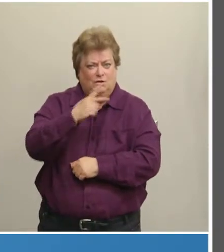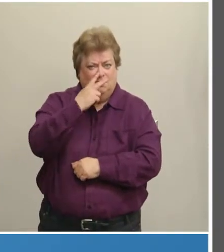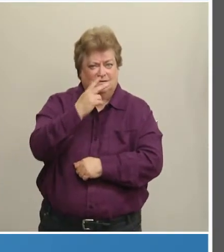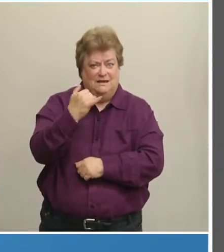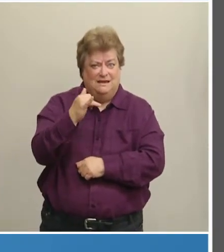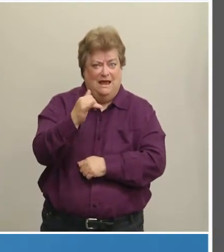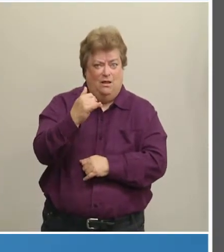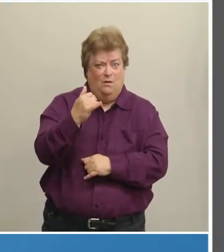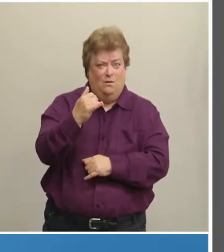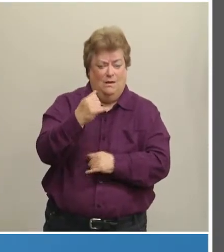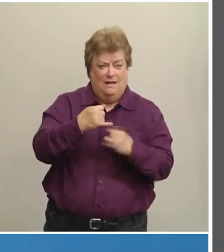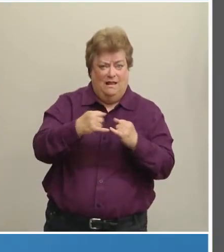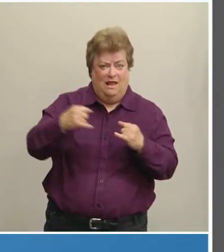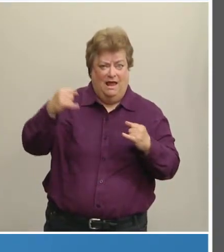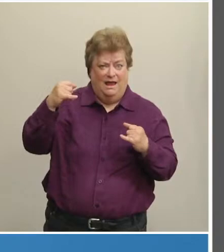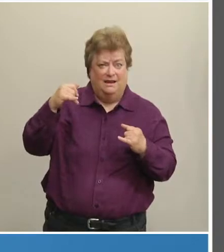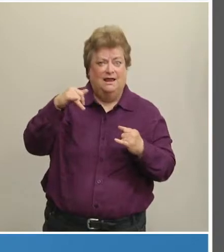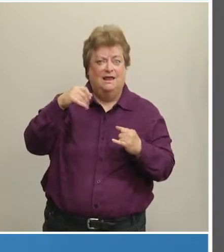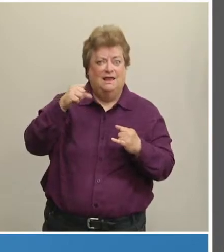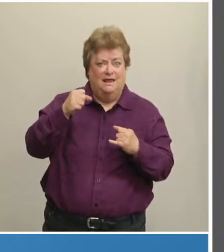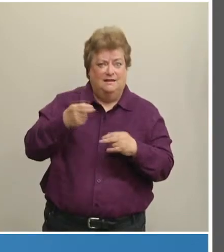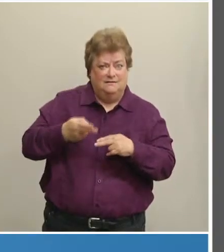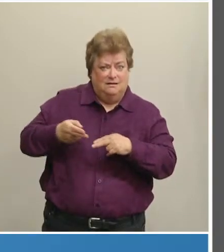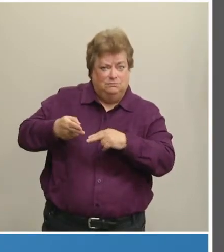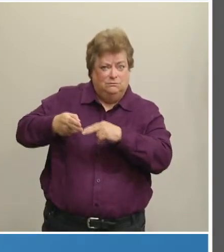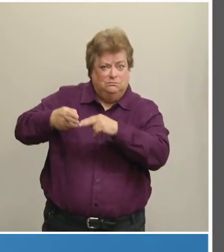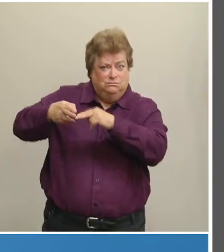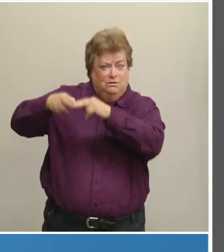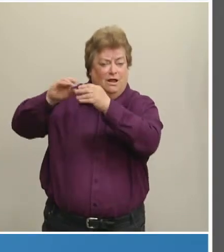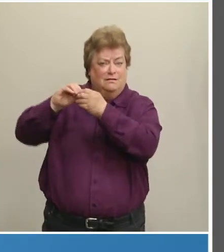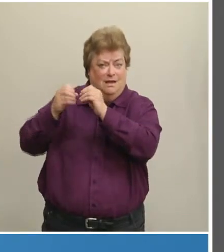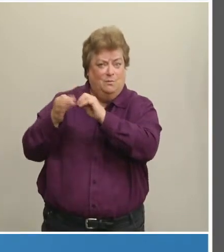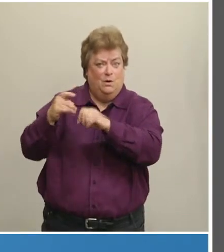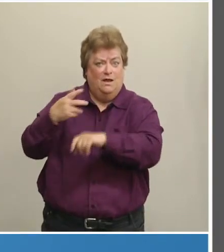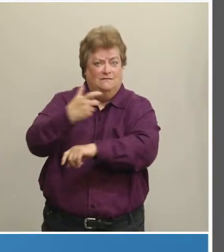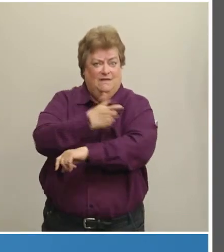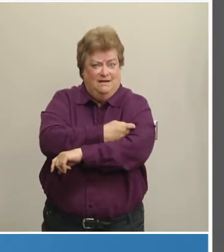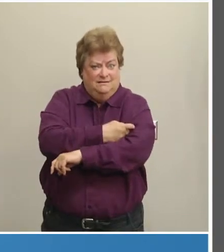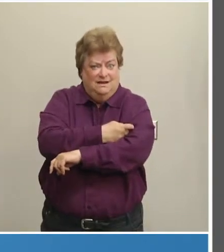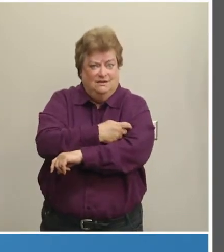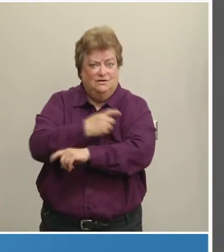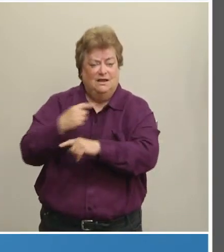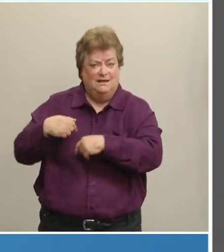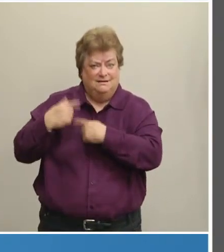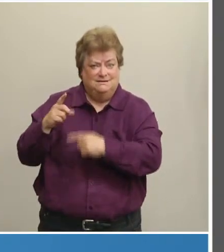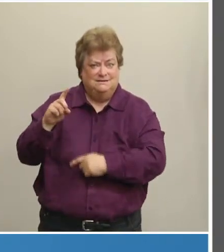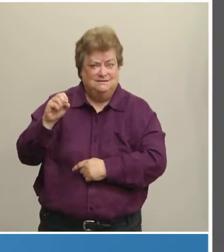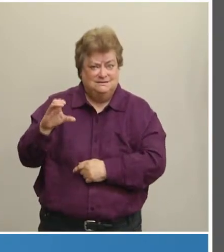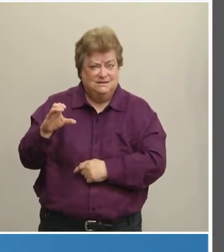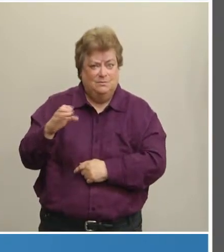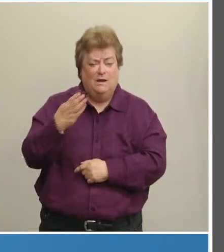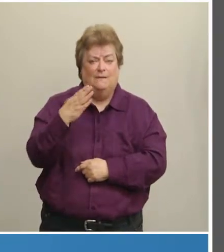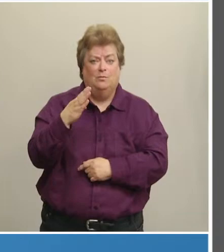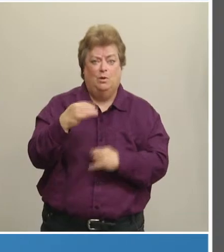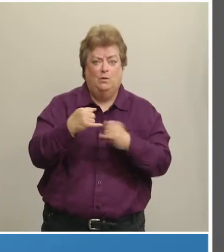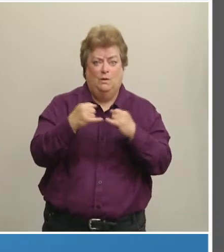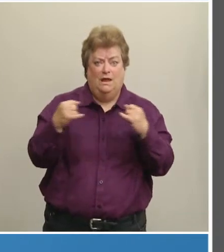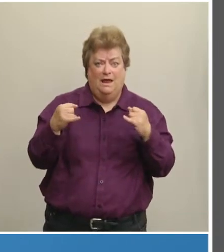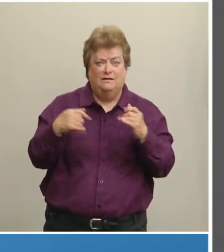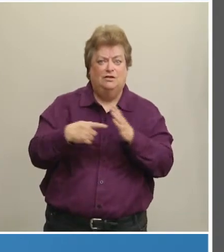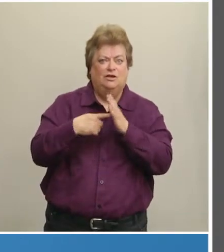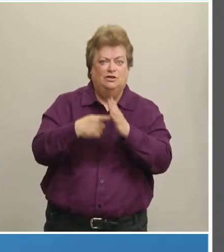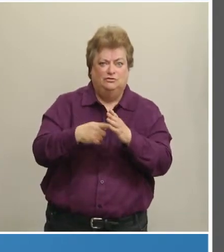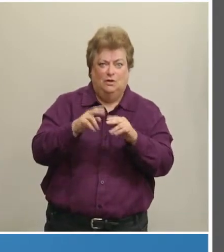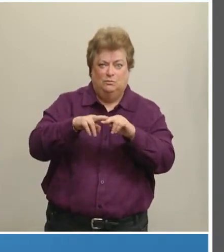yellow line represents the ever-increasing number of vaccinated residents since December, and the blue line